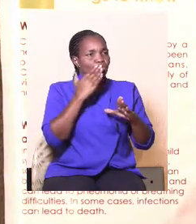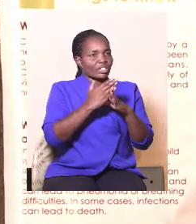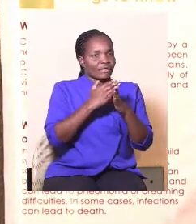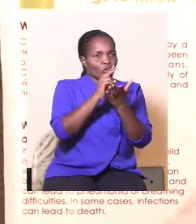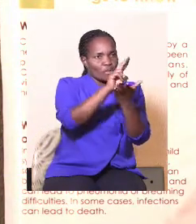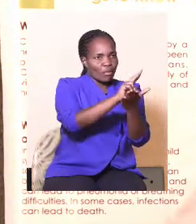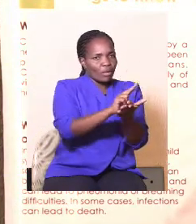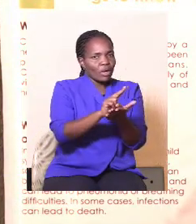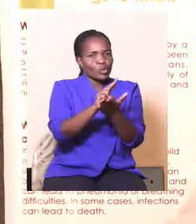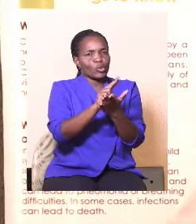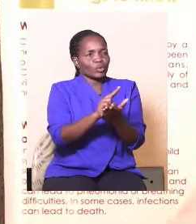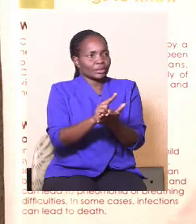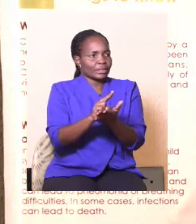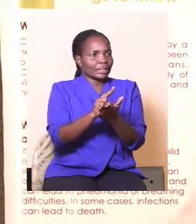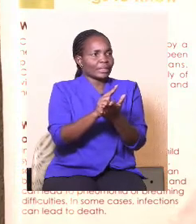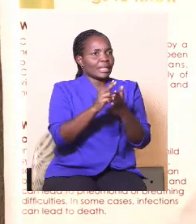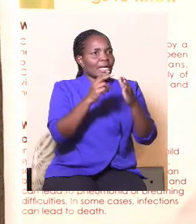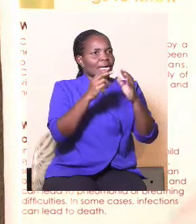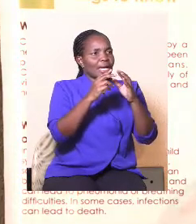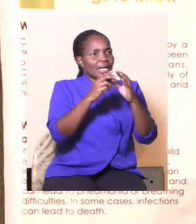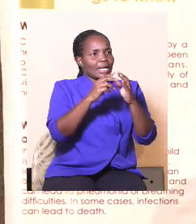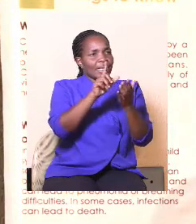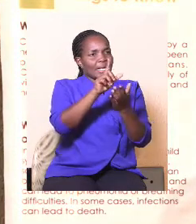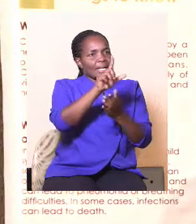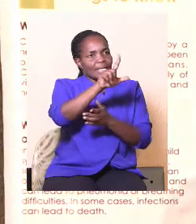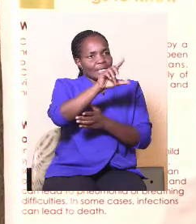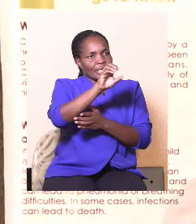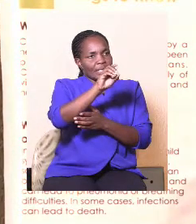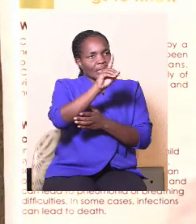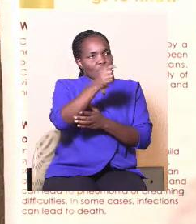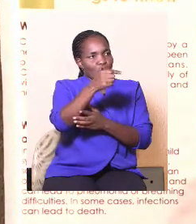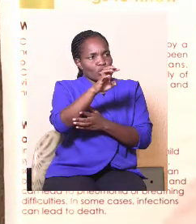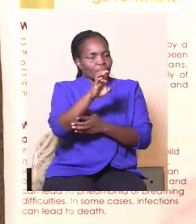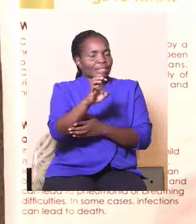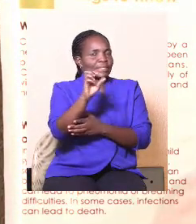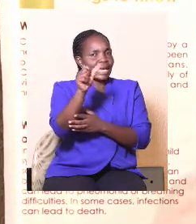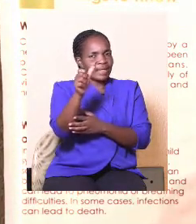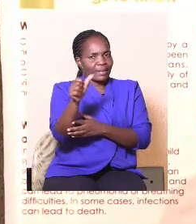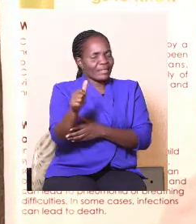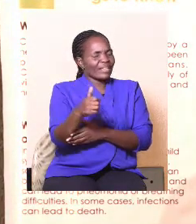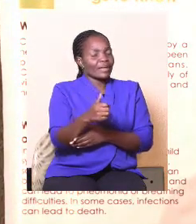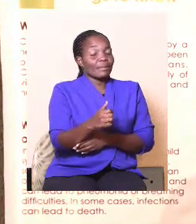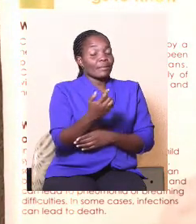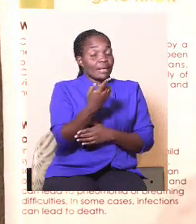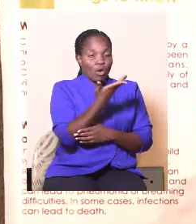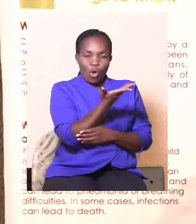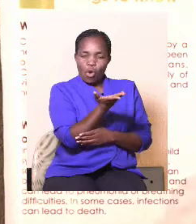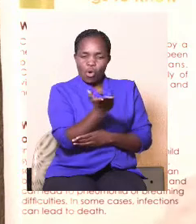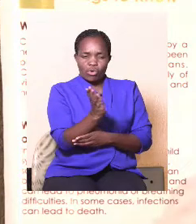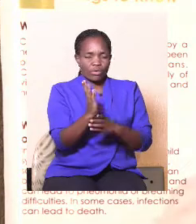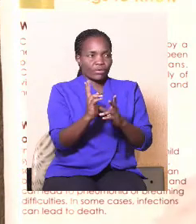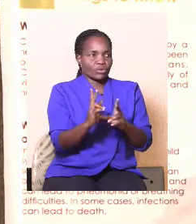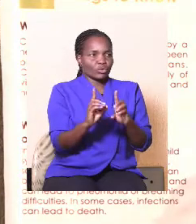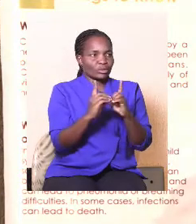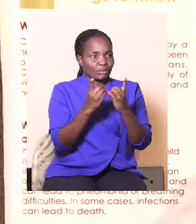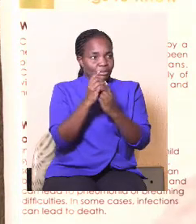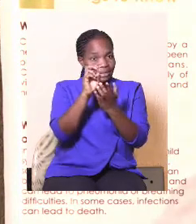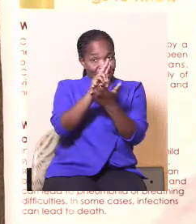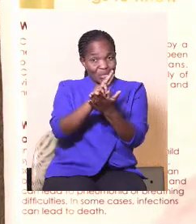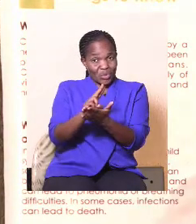industry in the form of those who own lodges and hotels. In fact, it covers the whole broad. Anybody who has lost a